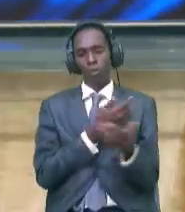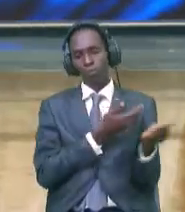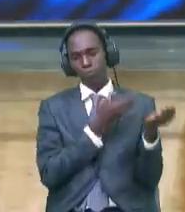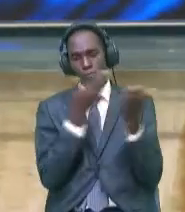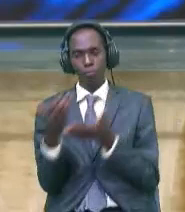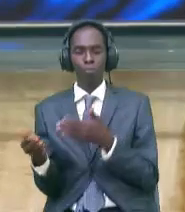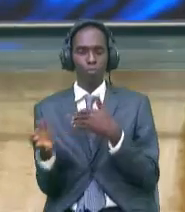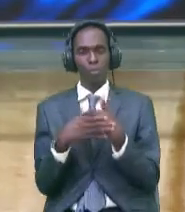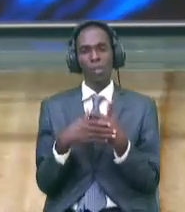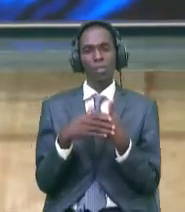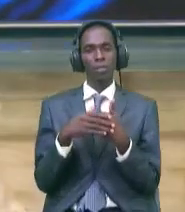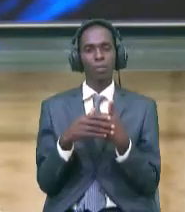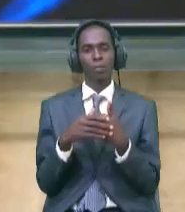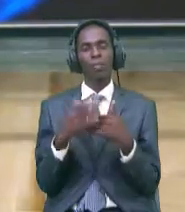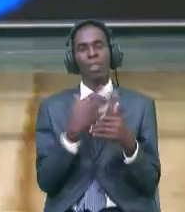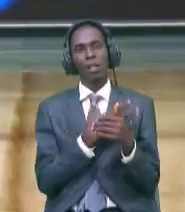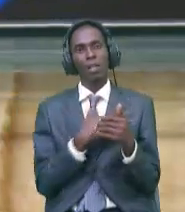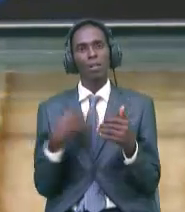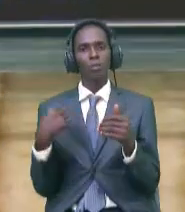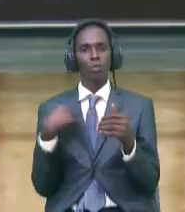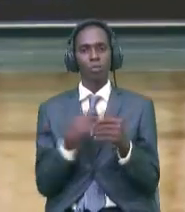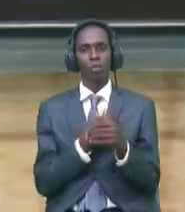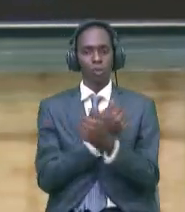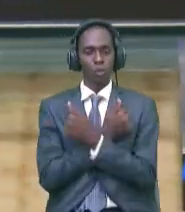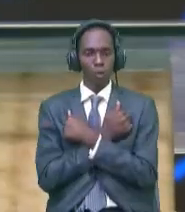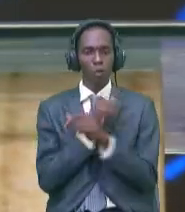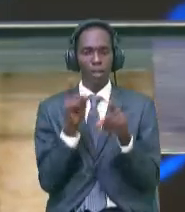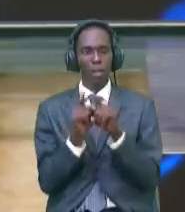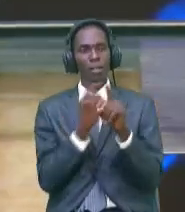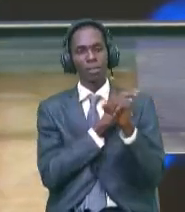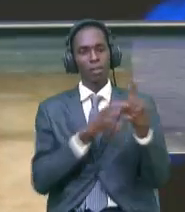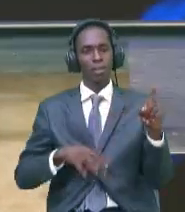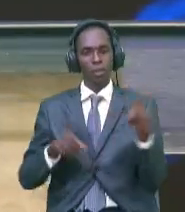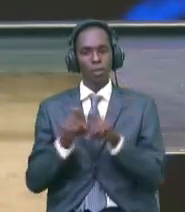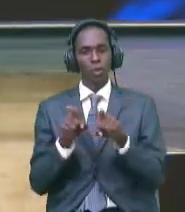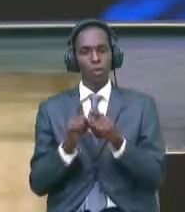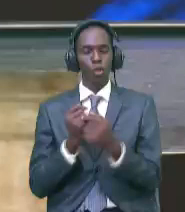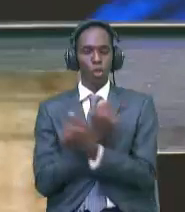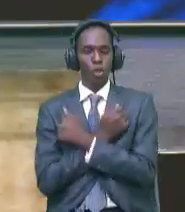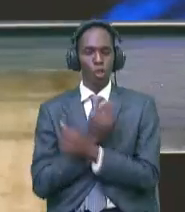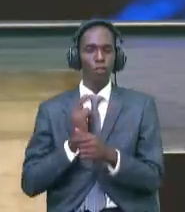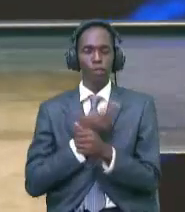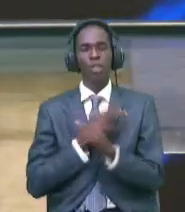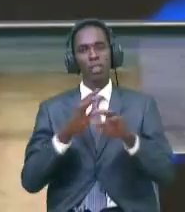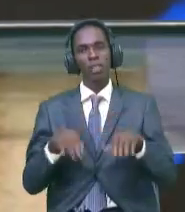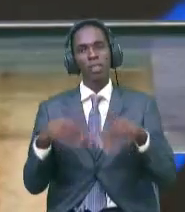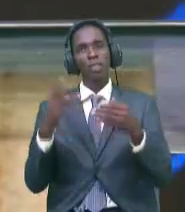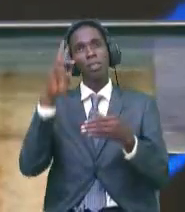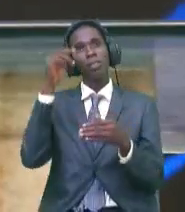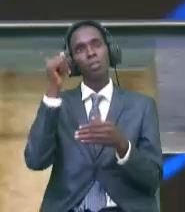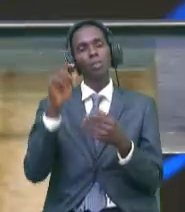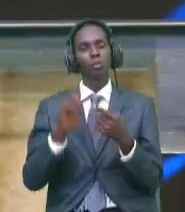in love as Christ also has loved us and has given himself for us